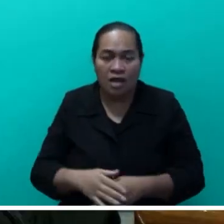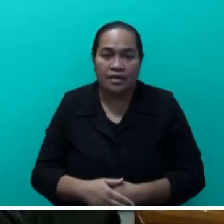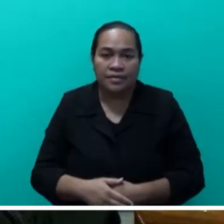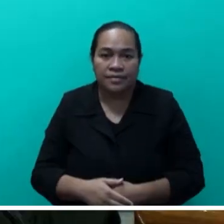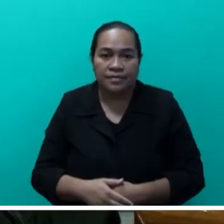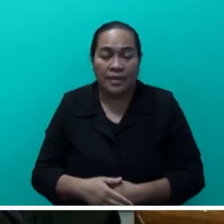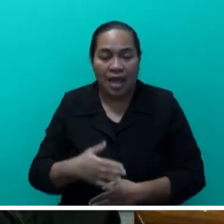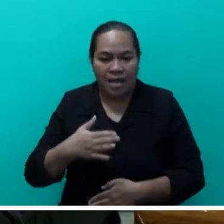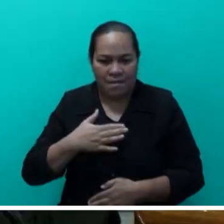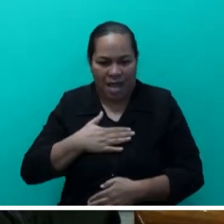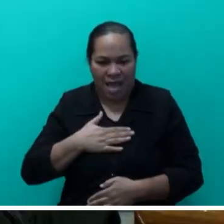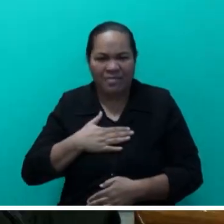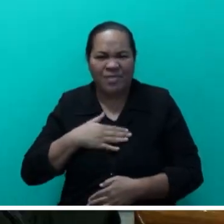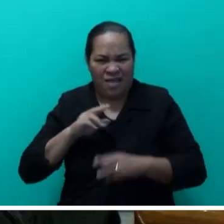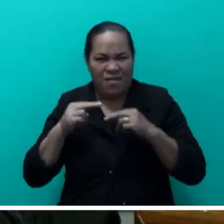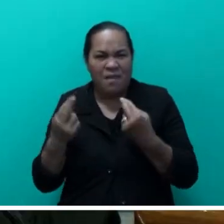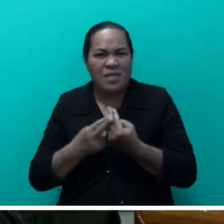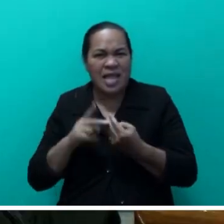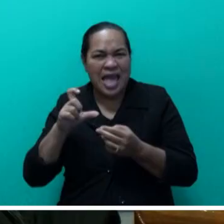Head of my Matangali said,